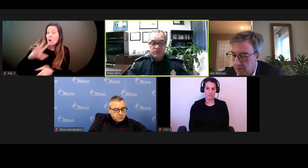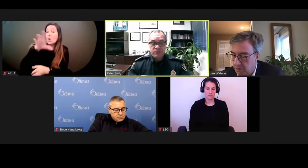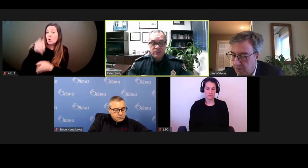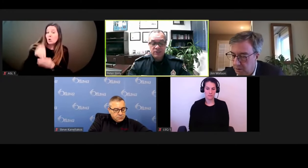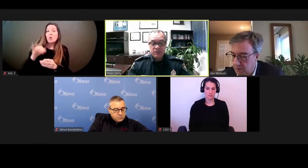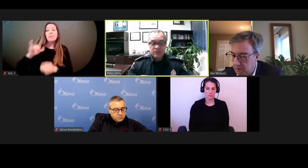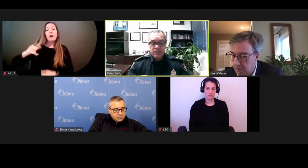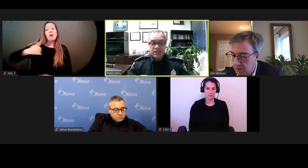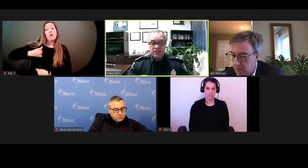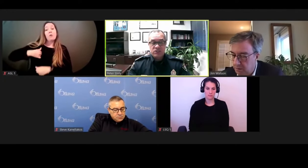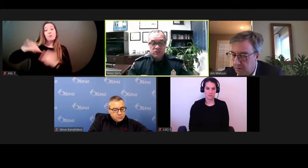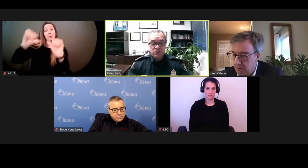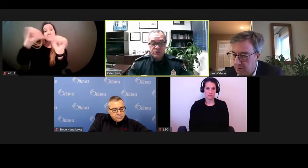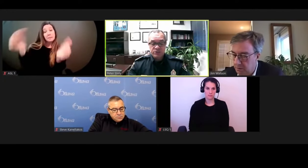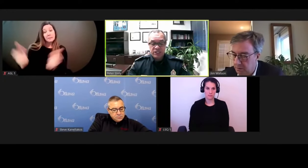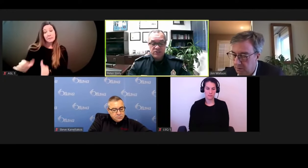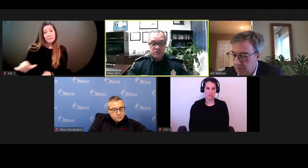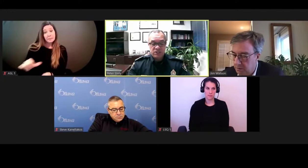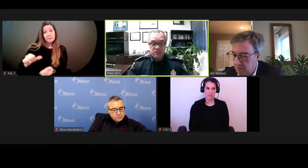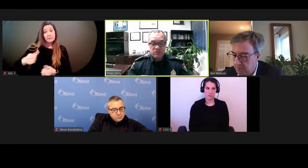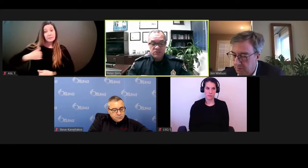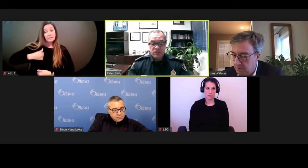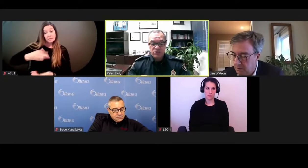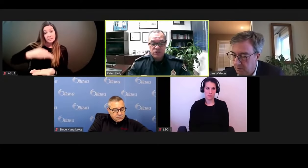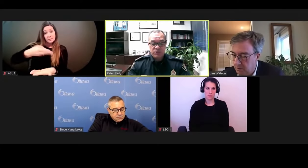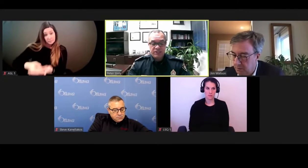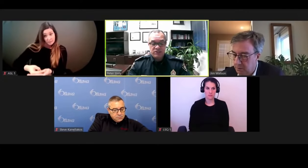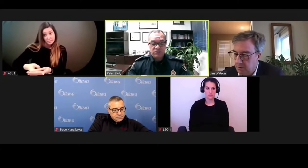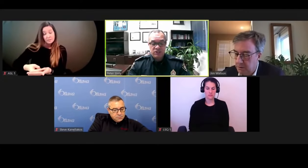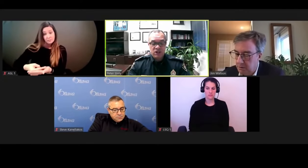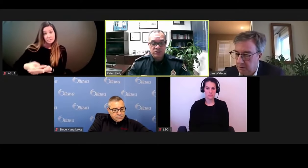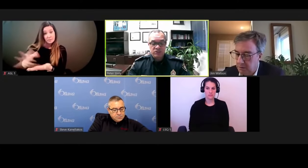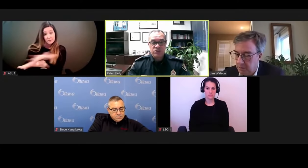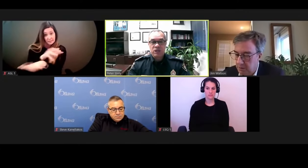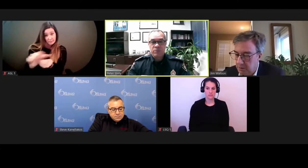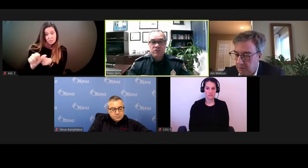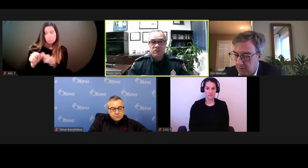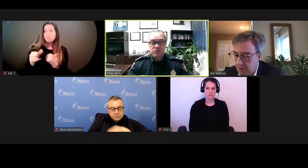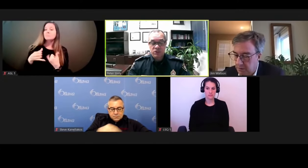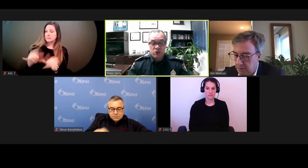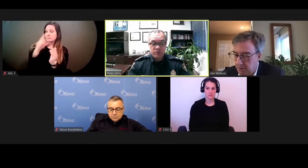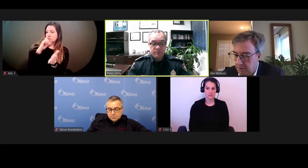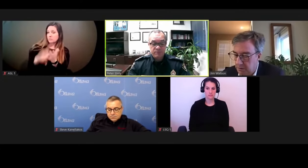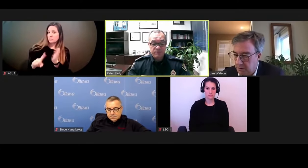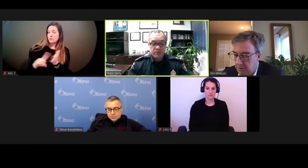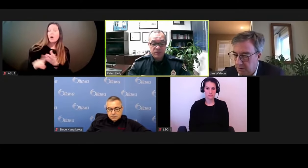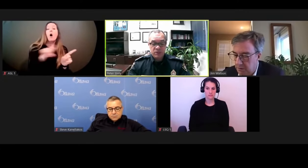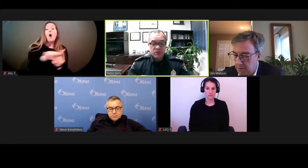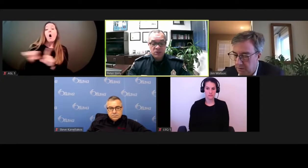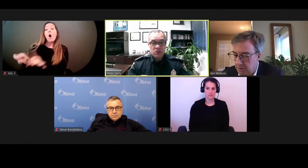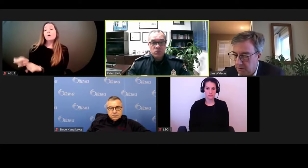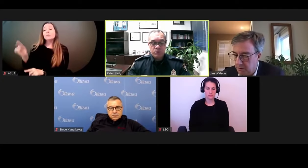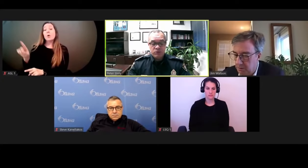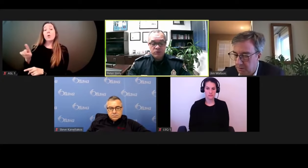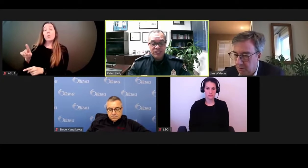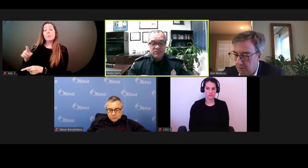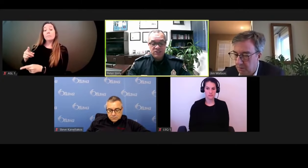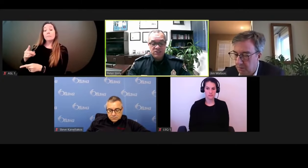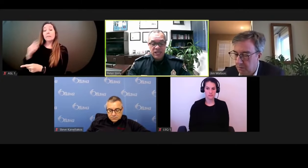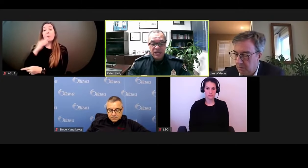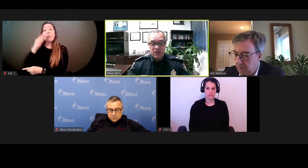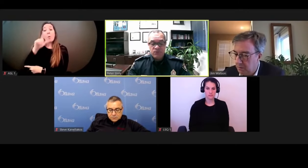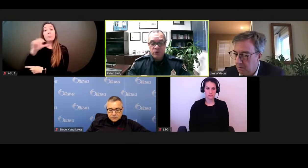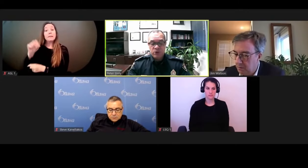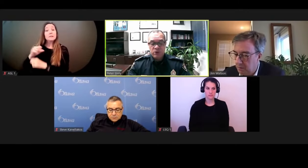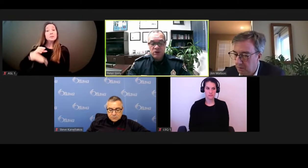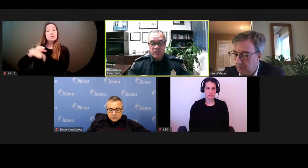cenotaph. And this includes the incidents that took place in regards to the Shepherds of Good Hope. We will be releasing